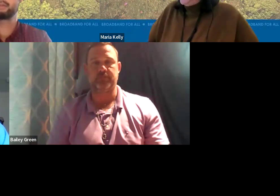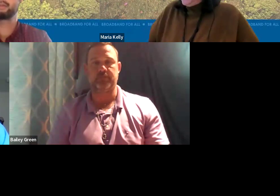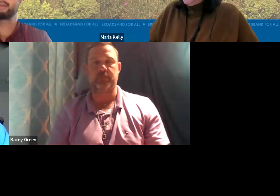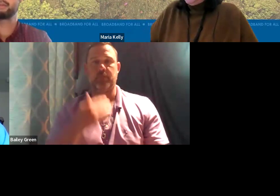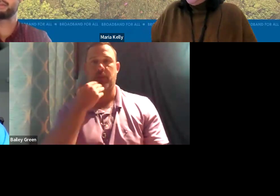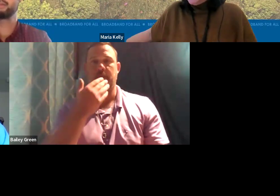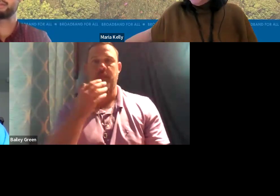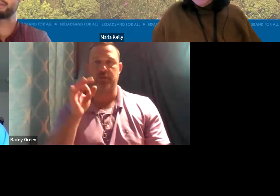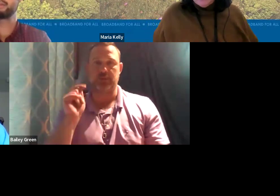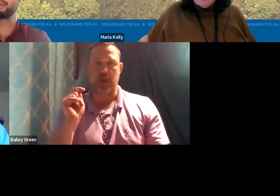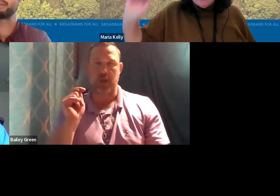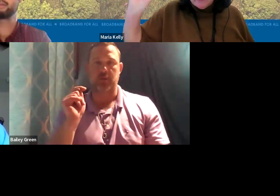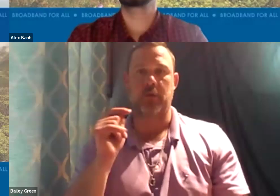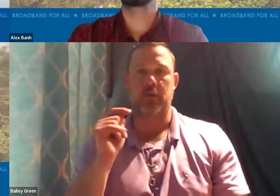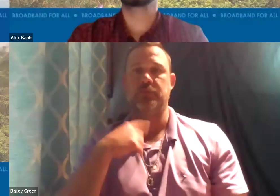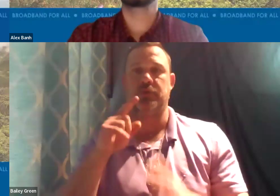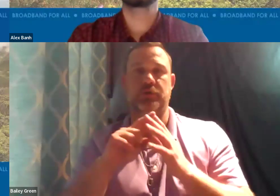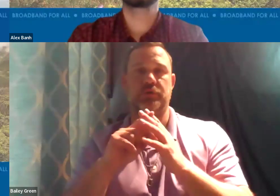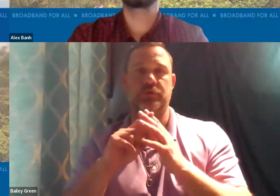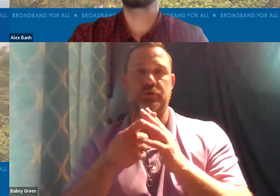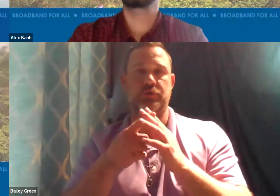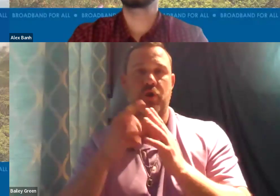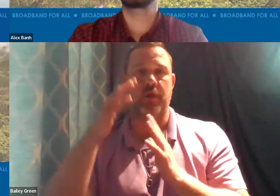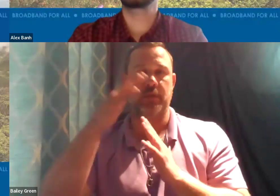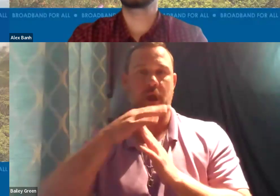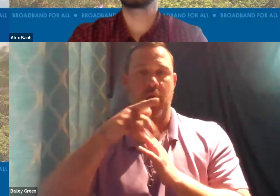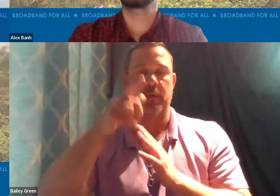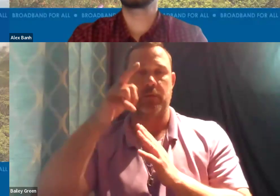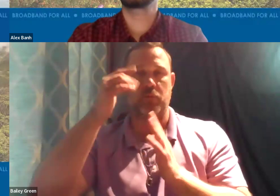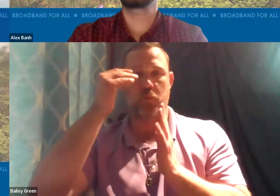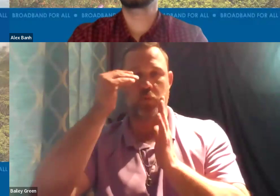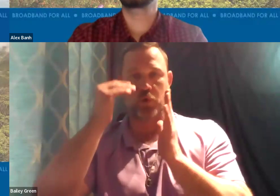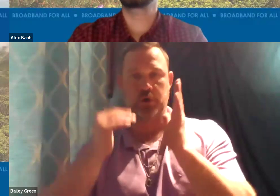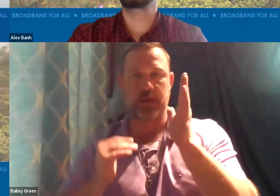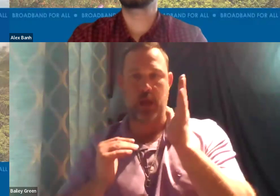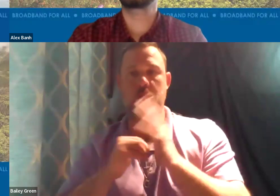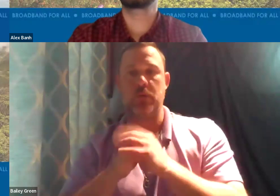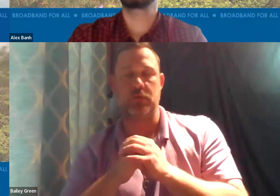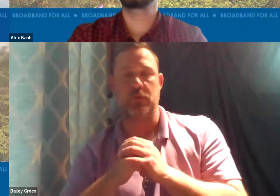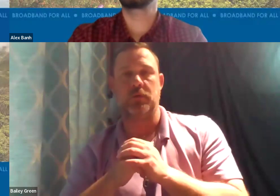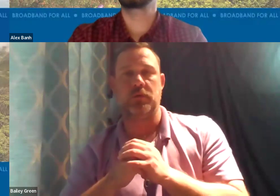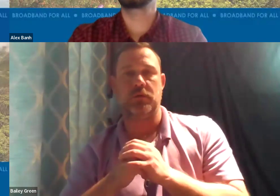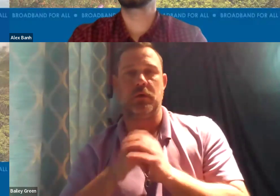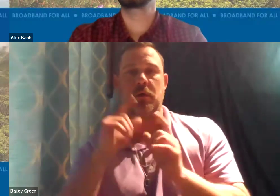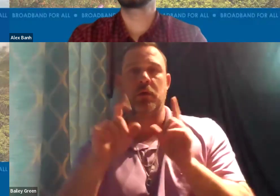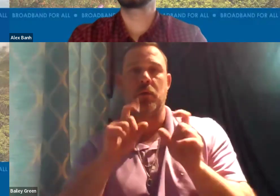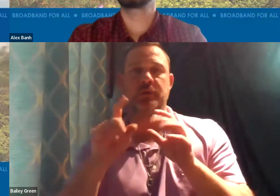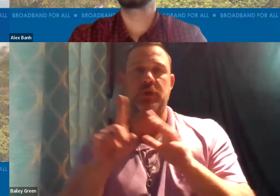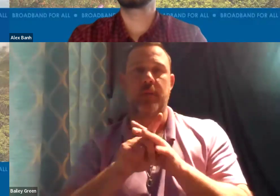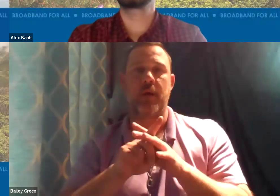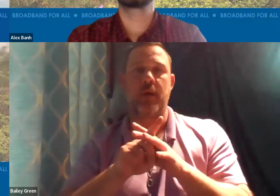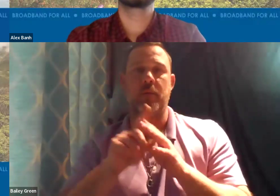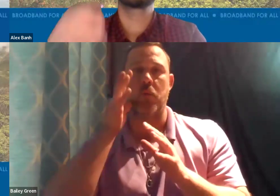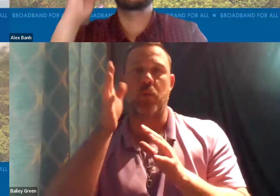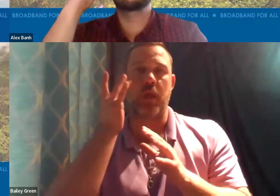Thank you, Scott. And I'm just going to start at the top and work my way down and watch. A question has come up regarding,